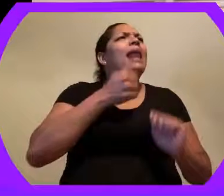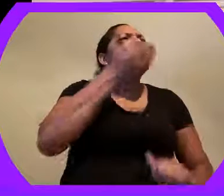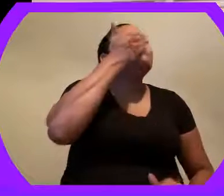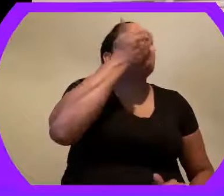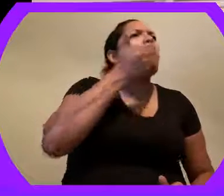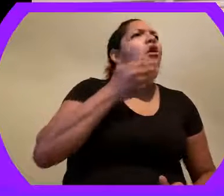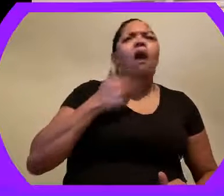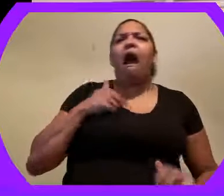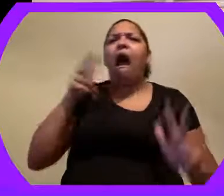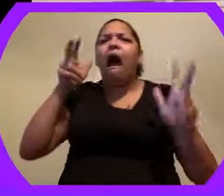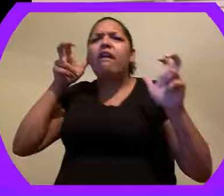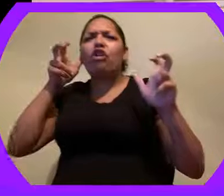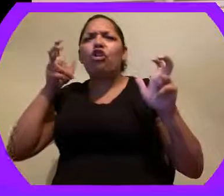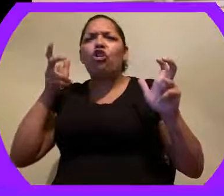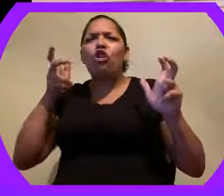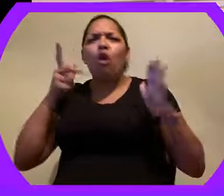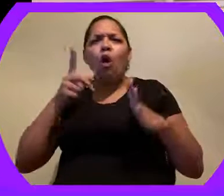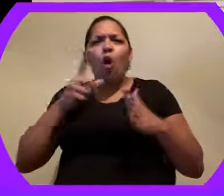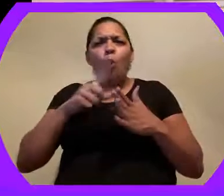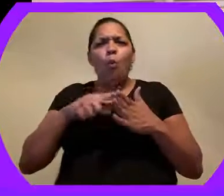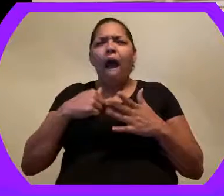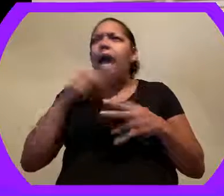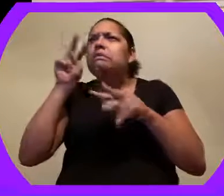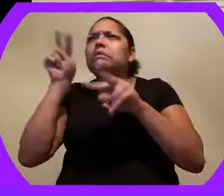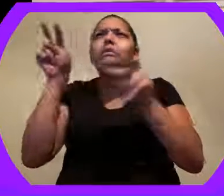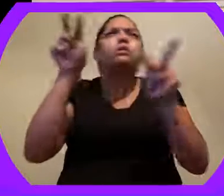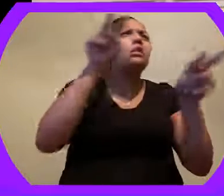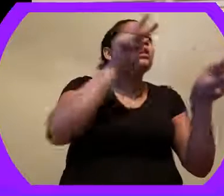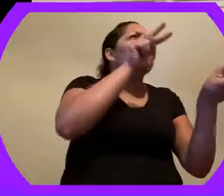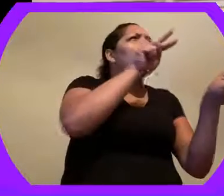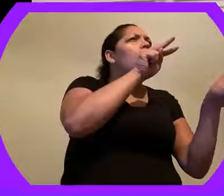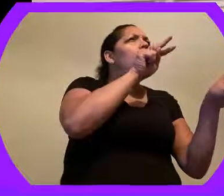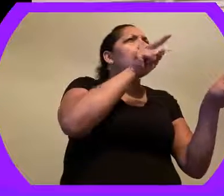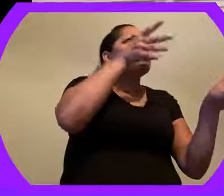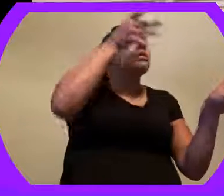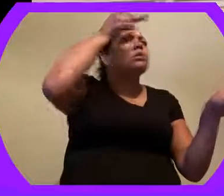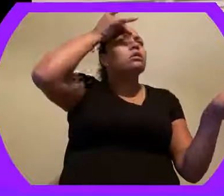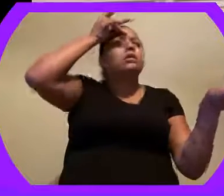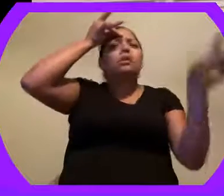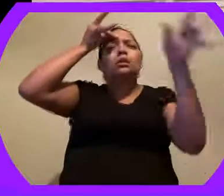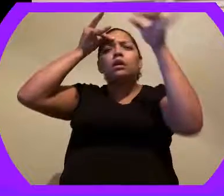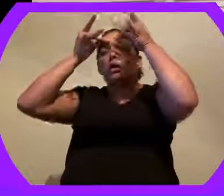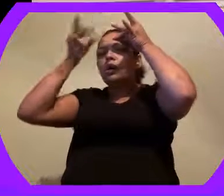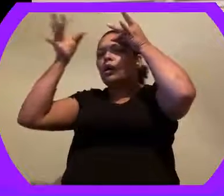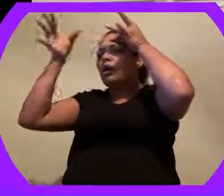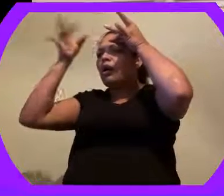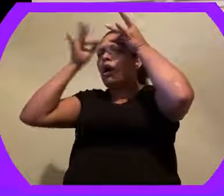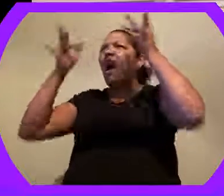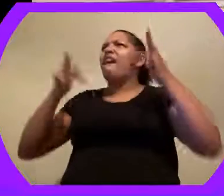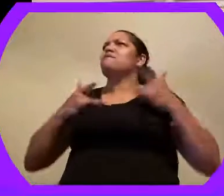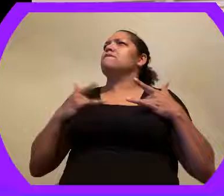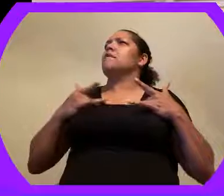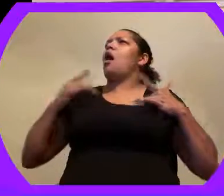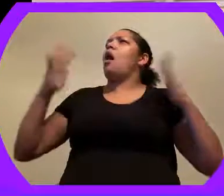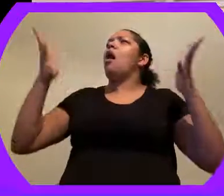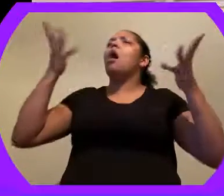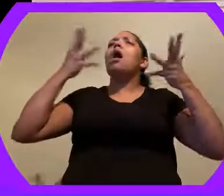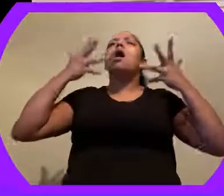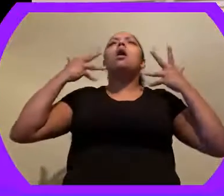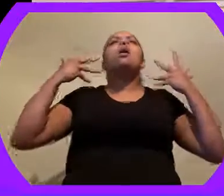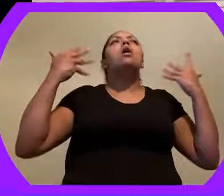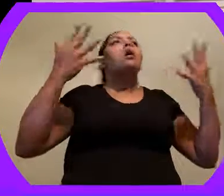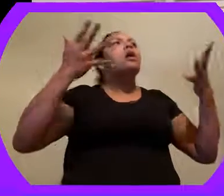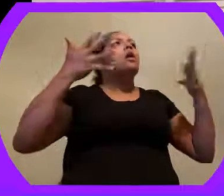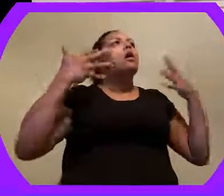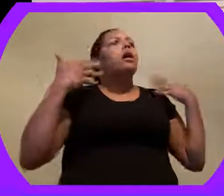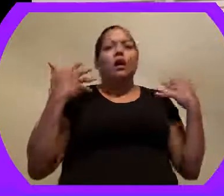So what can I smell right now? What can I hear right now? What am I seeing in front of me? Look around, take it all in. Can